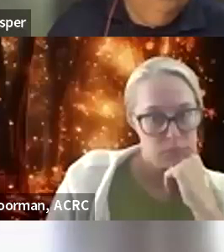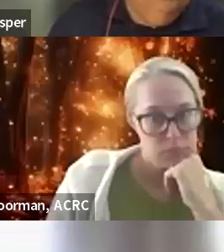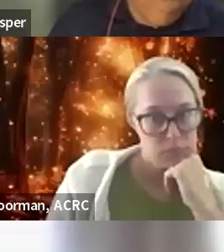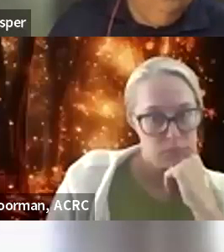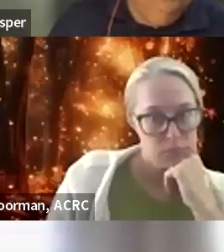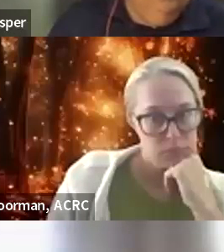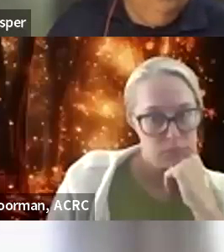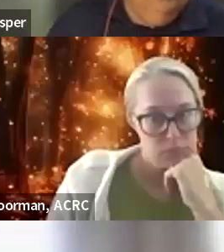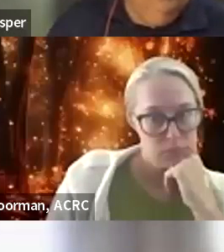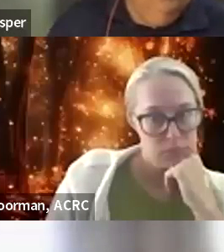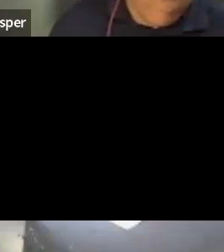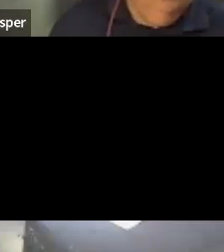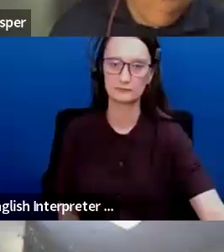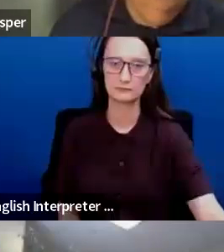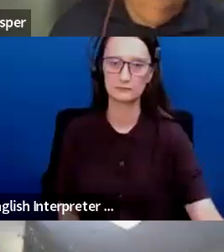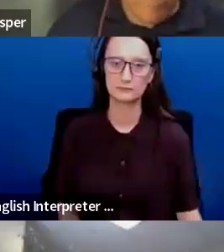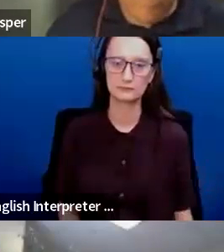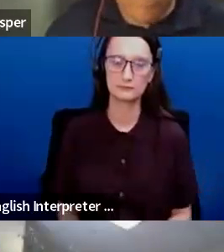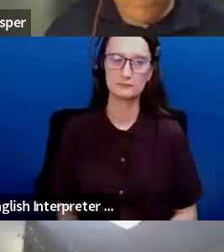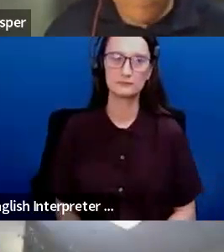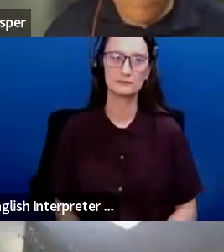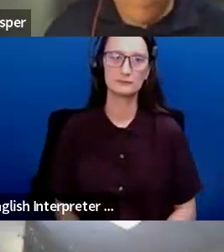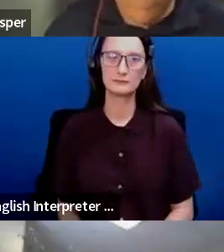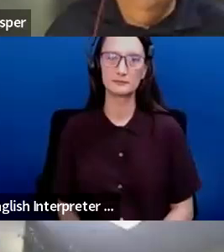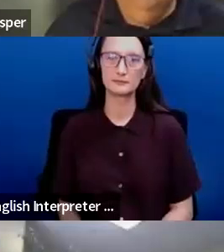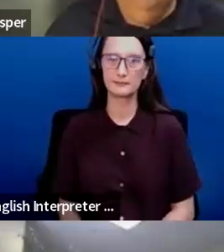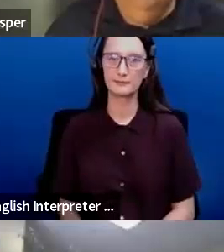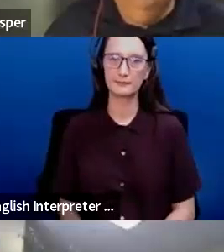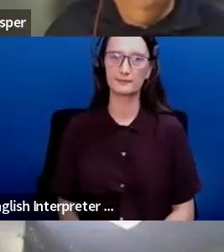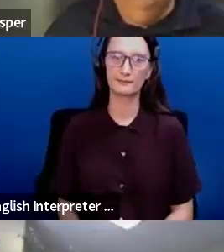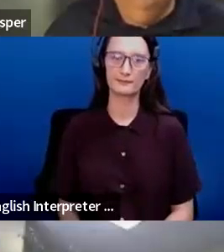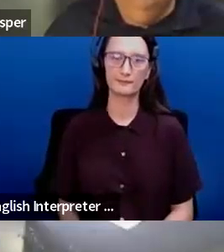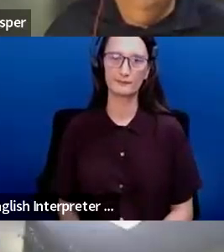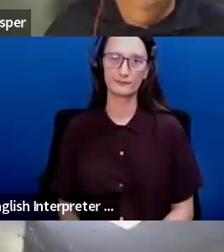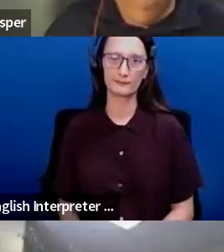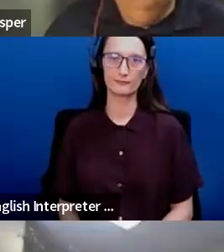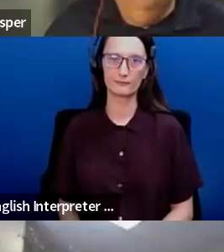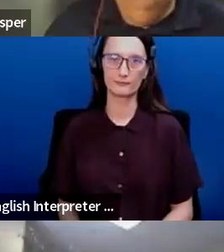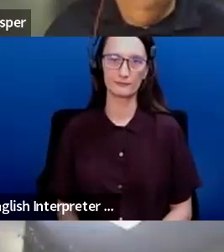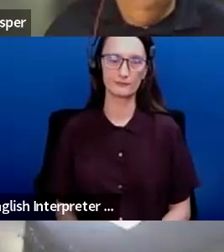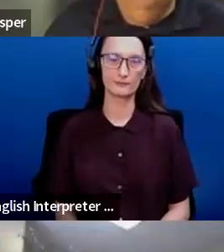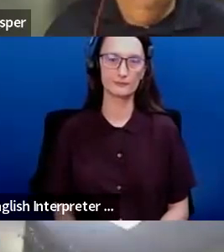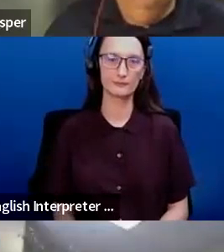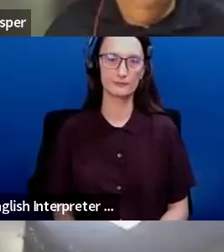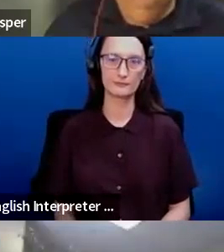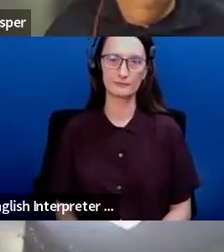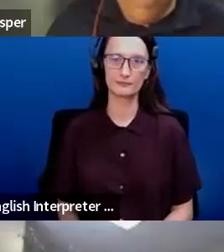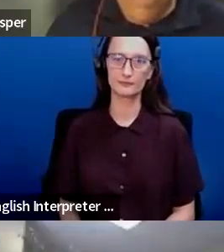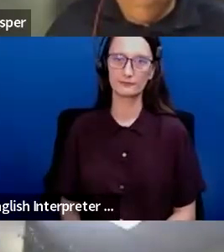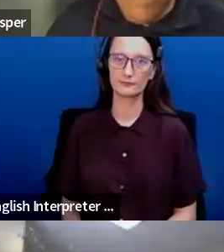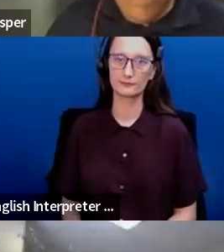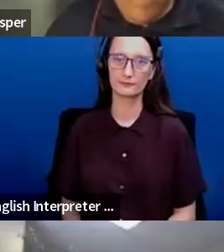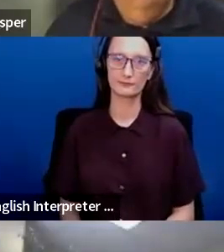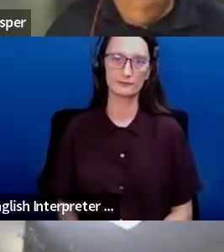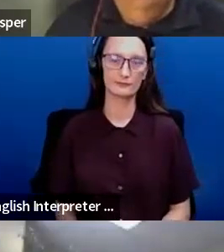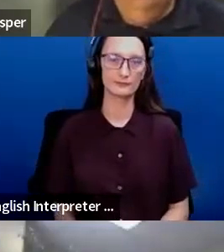different service providers with the implementation of the rate study. But I can't say enough about my thoughts on the importance of